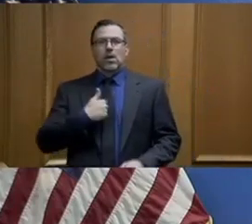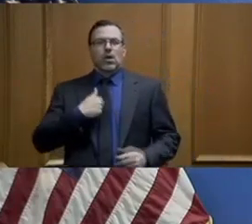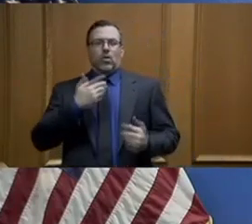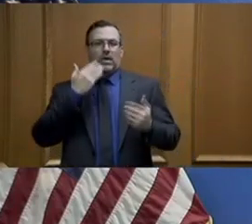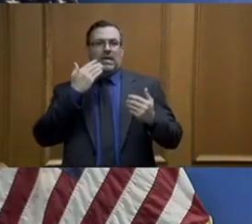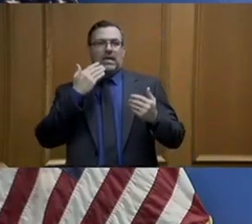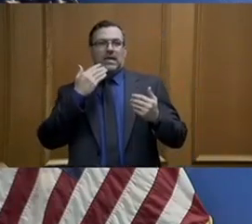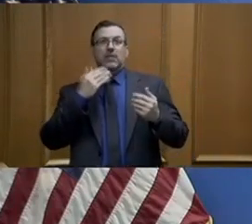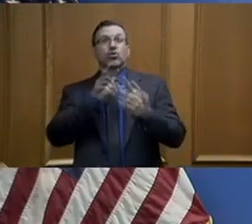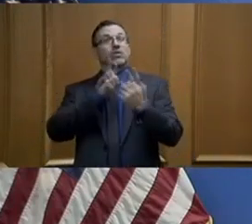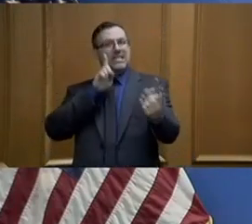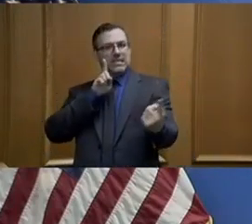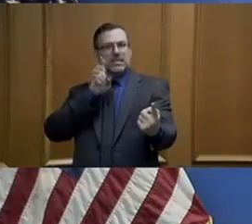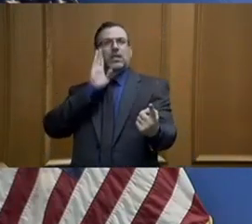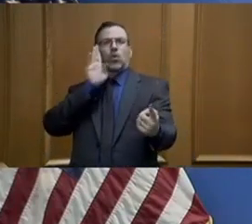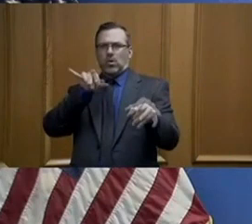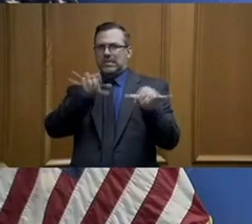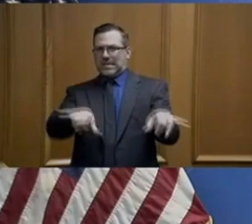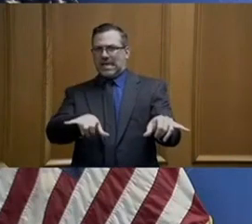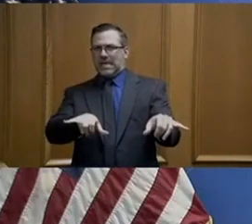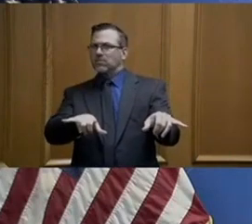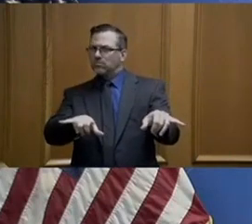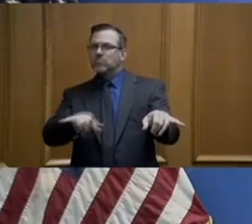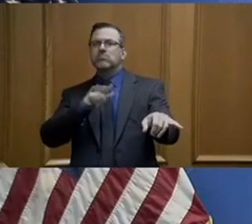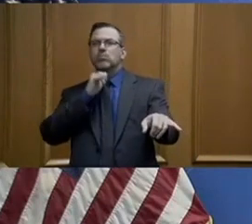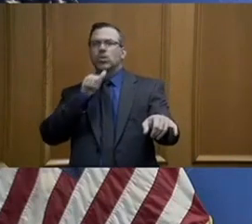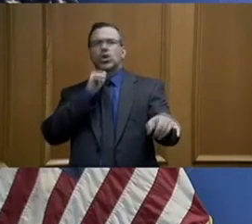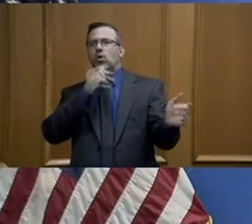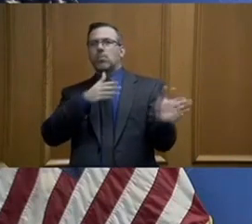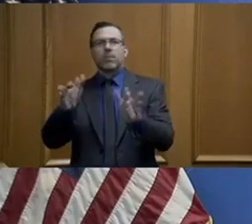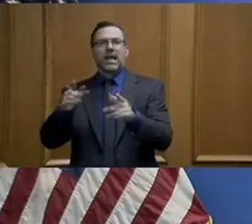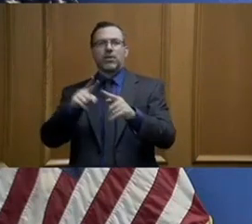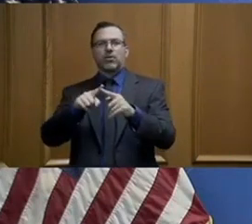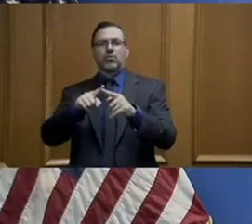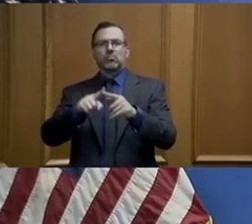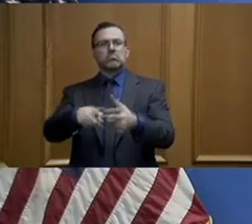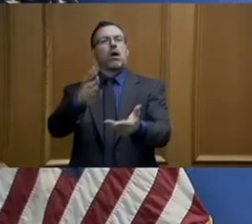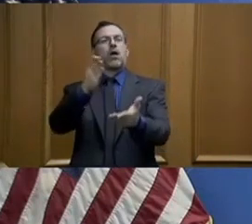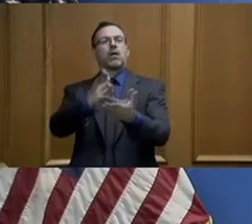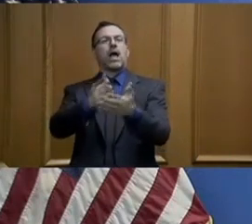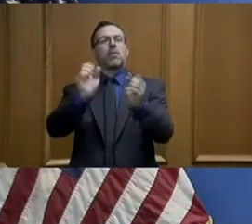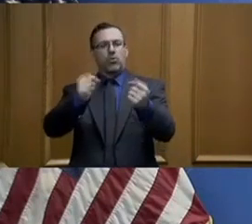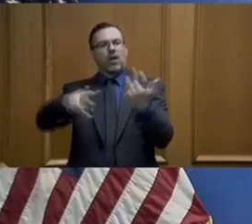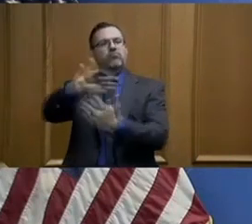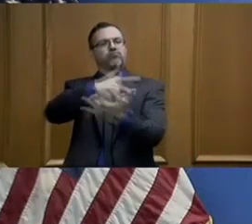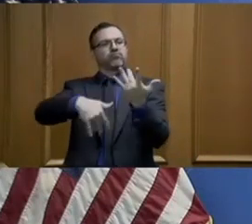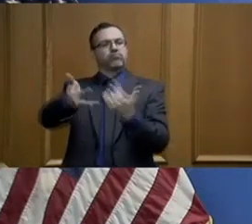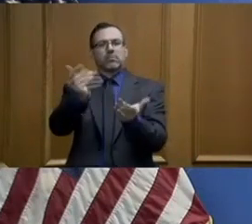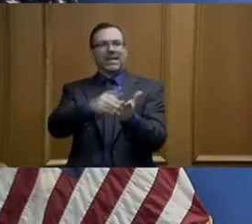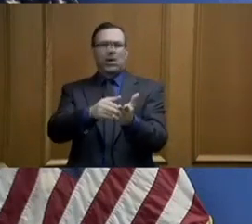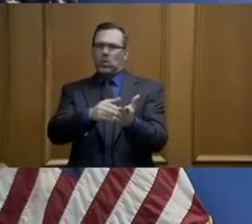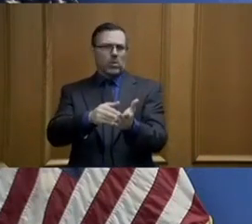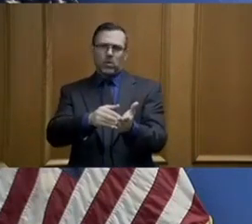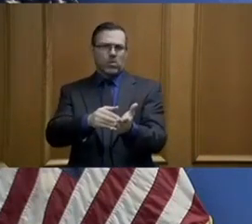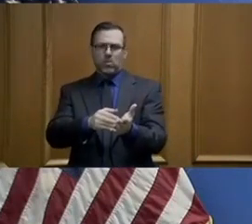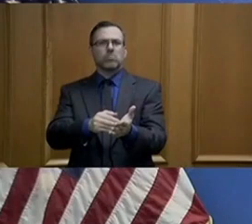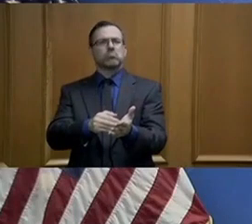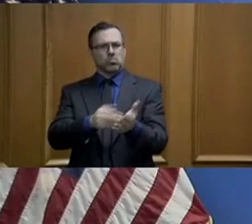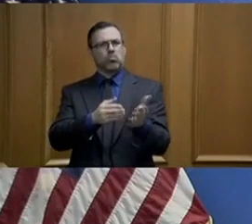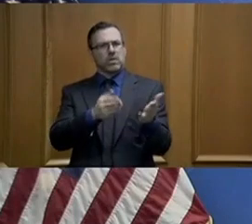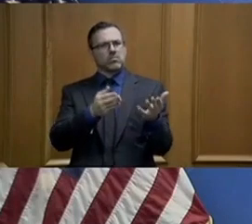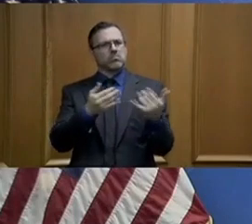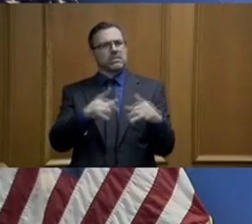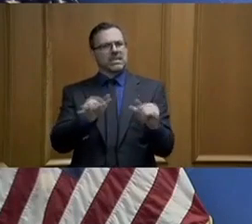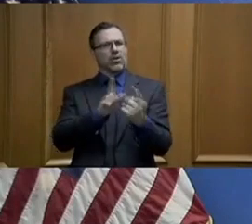to lift social distancing efforts. We know that we may change requirements or restrictions, but